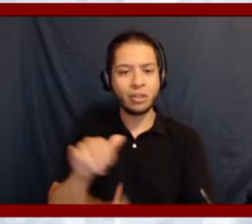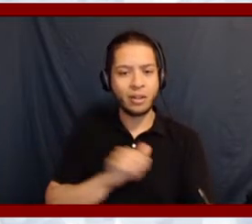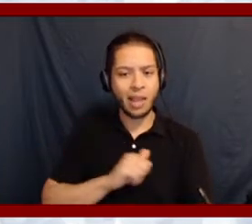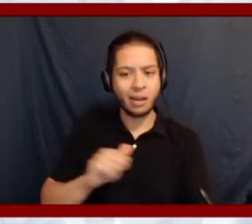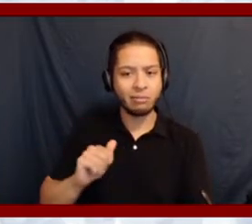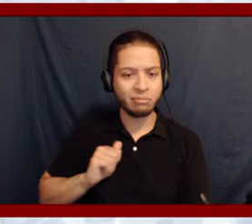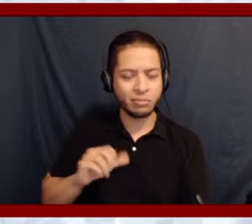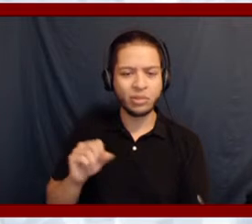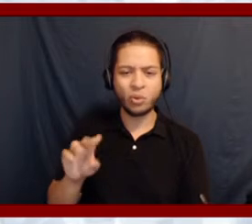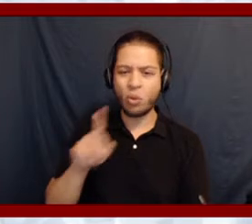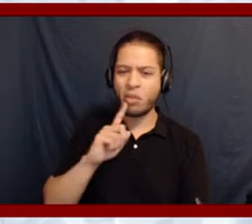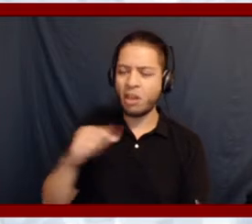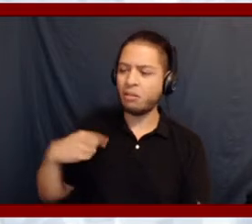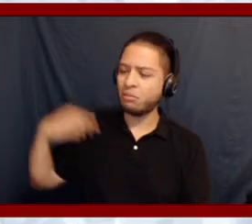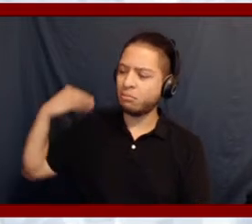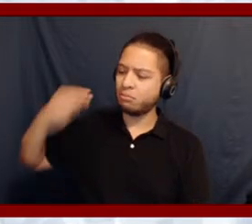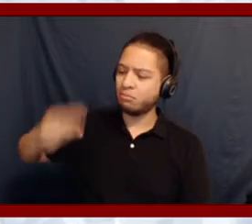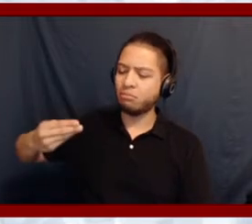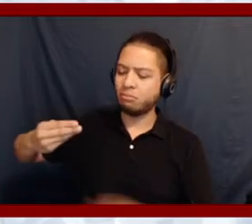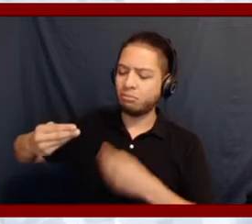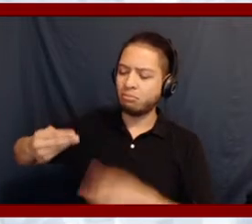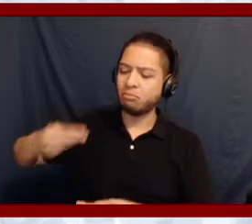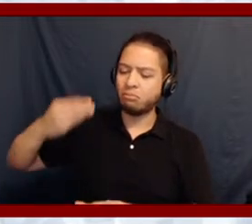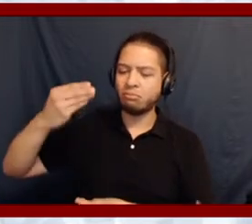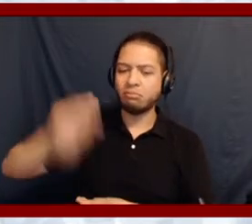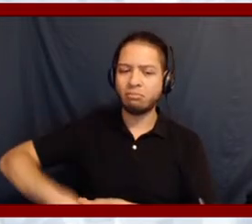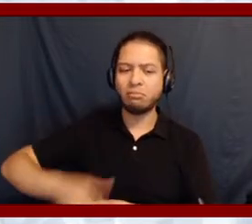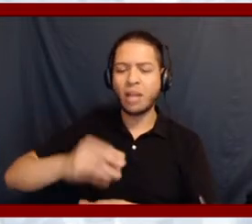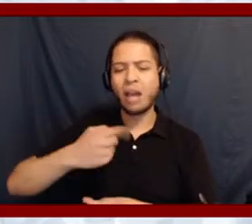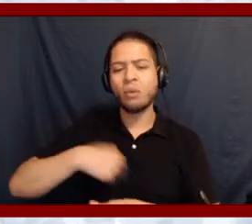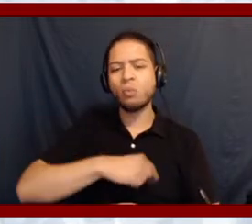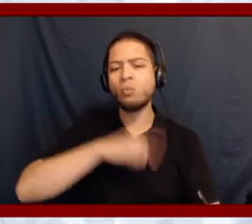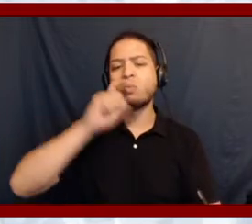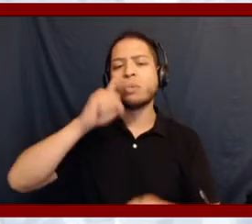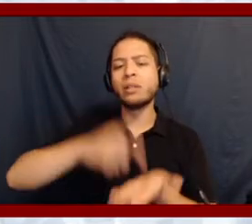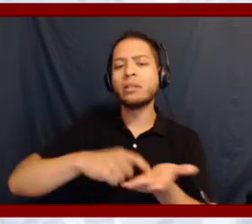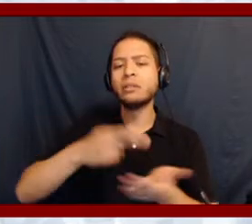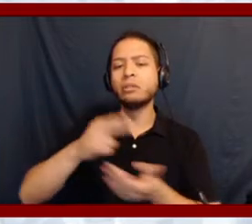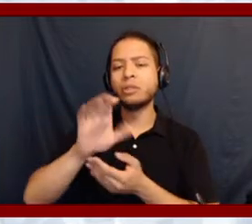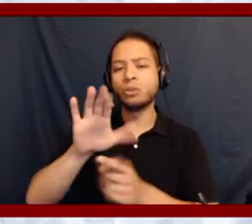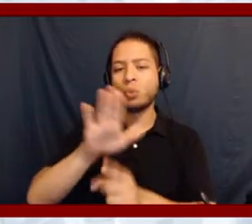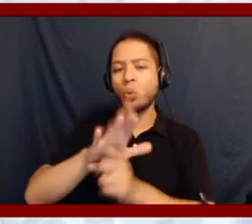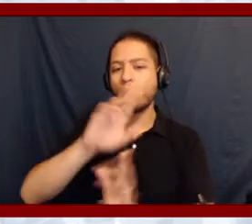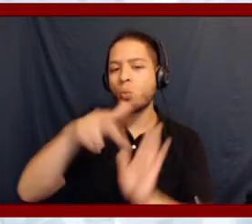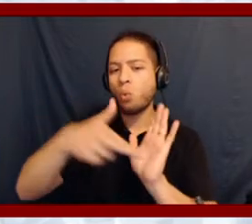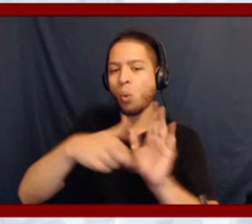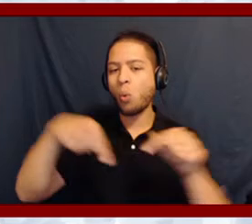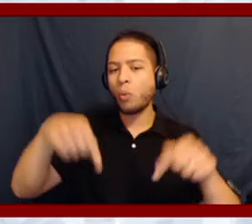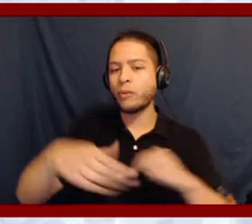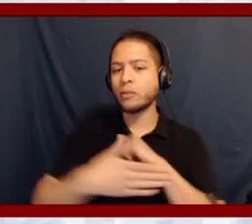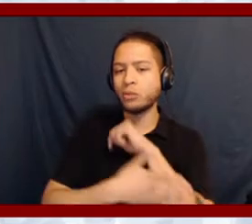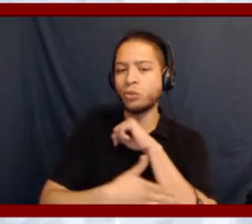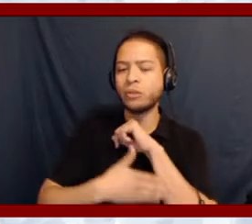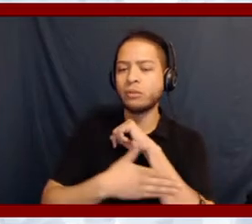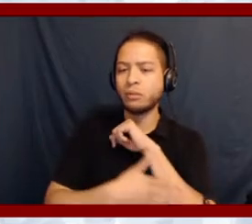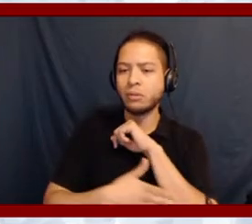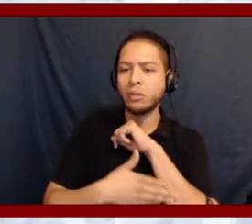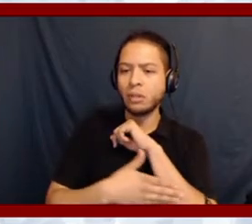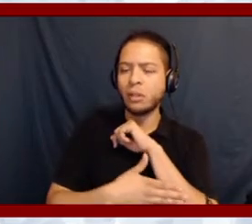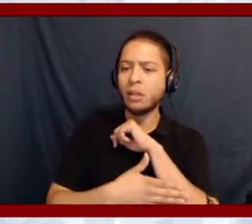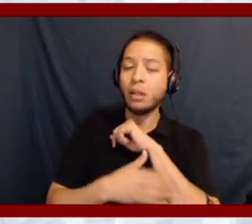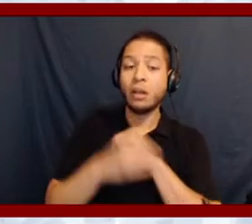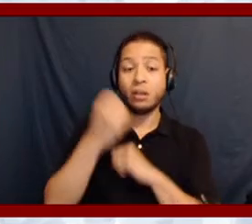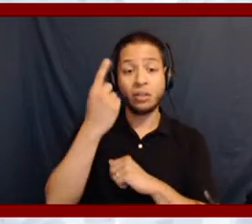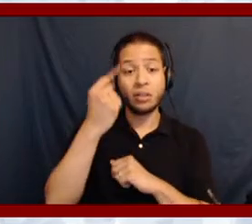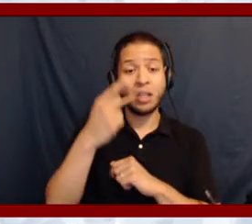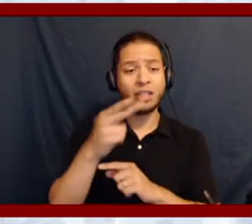that HBCUs play in this country and that they play for the country. In terms of producing the best and the brightest